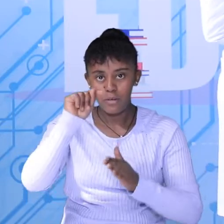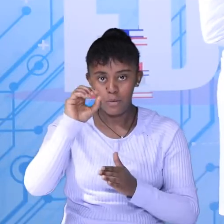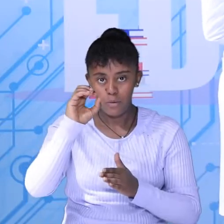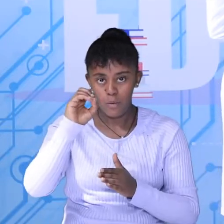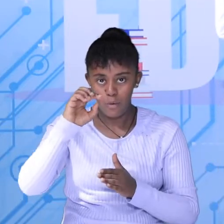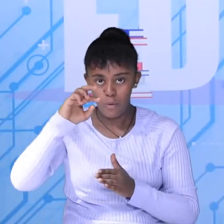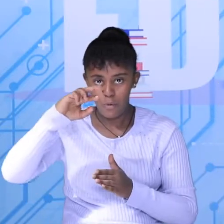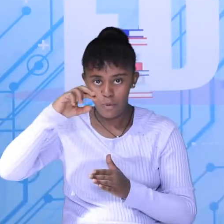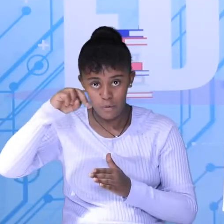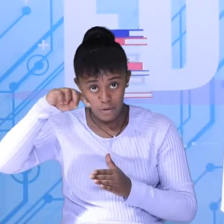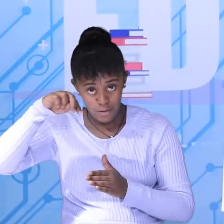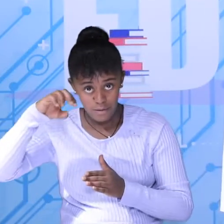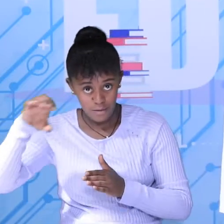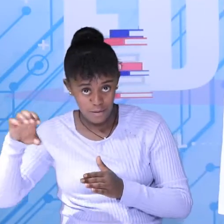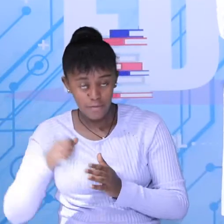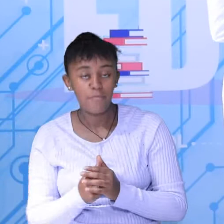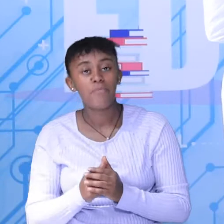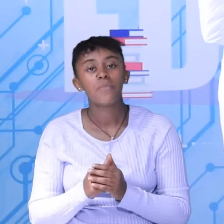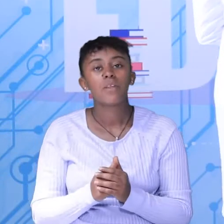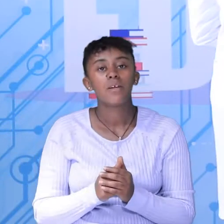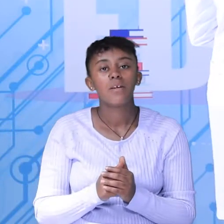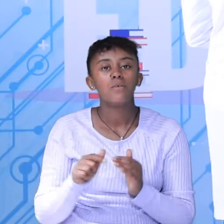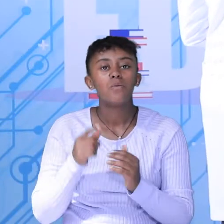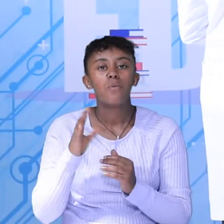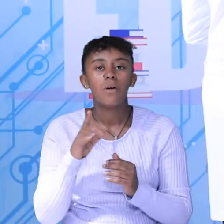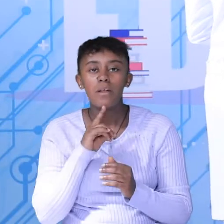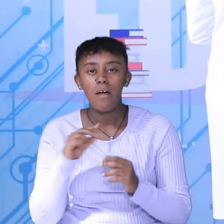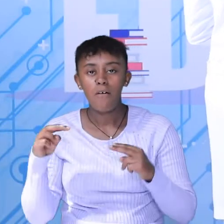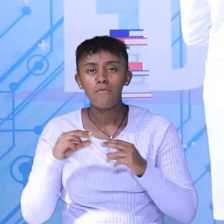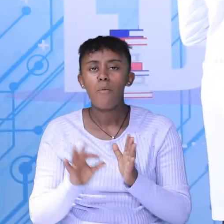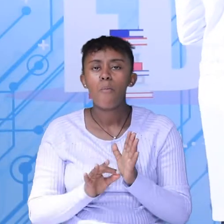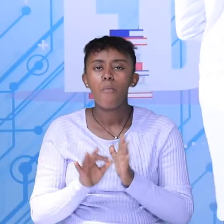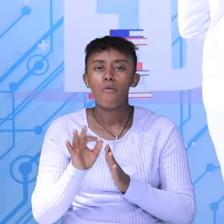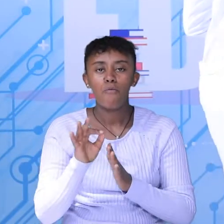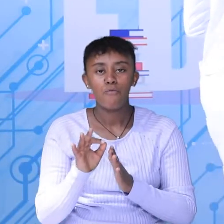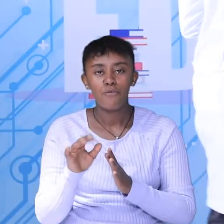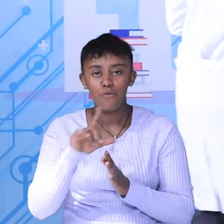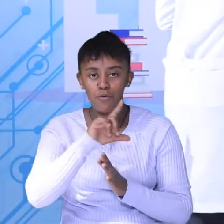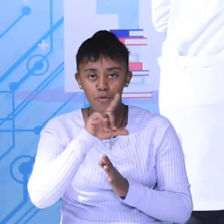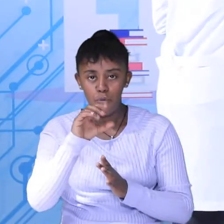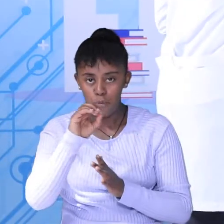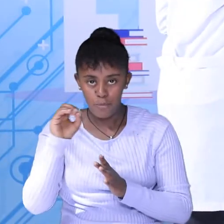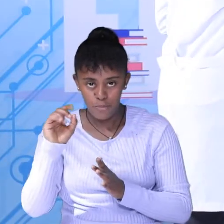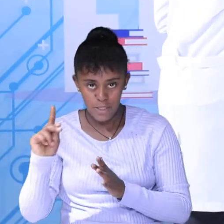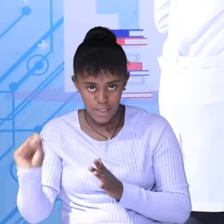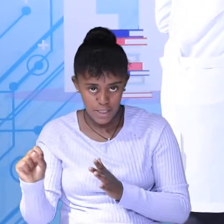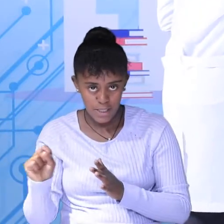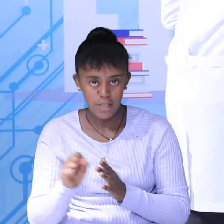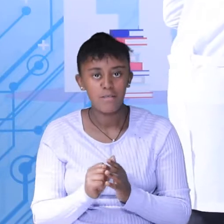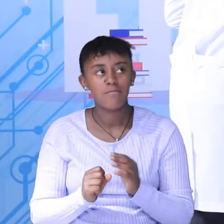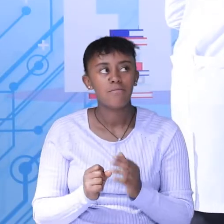loops, in this case we just have a single loop, but you might have a number of loops, okay? A number of loops like this.